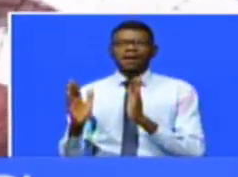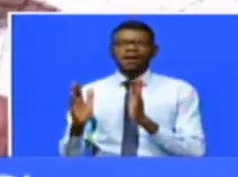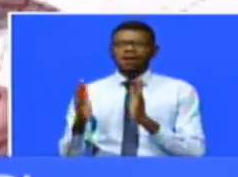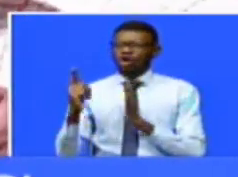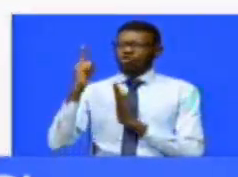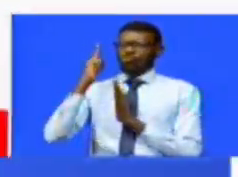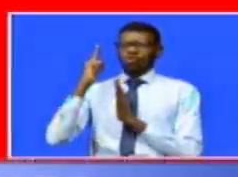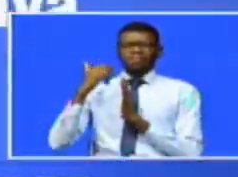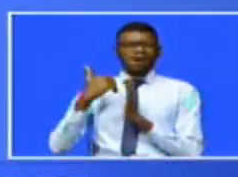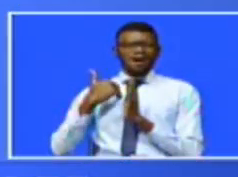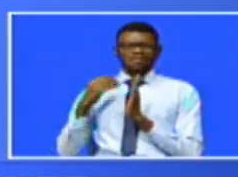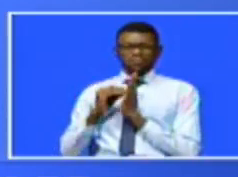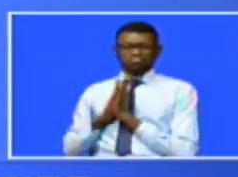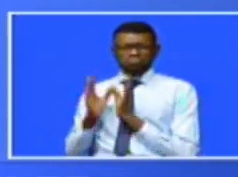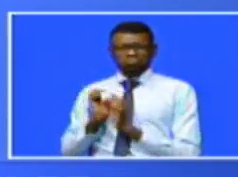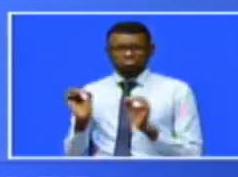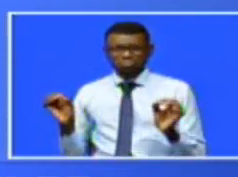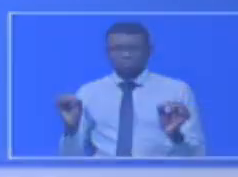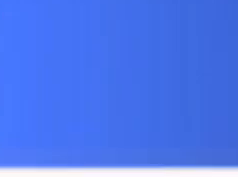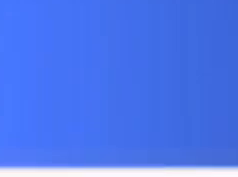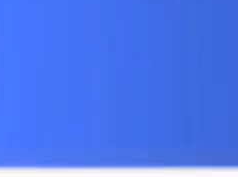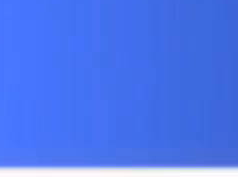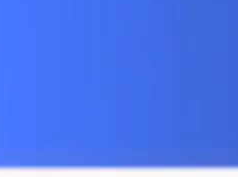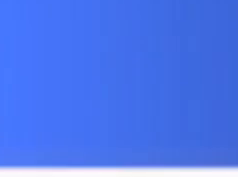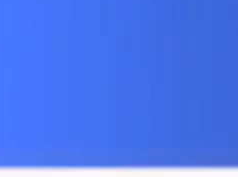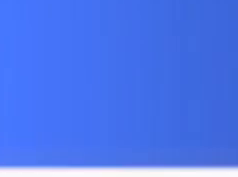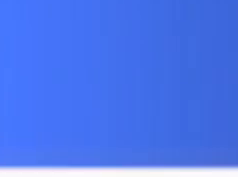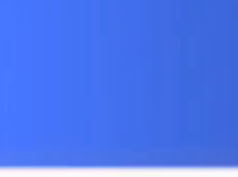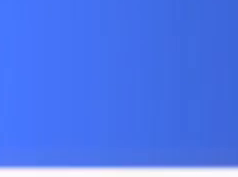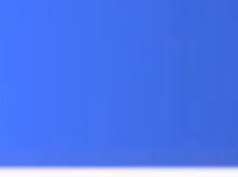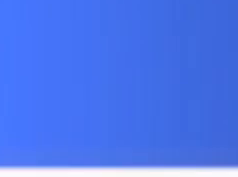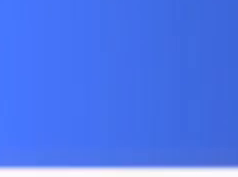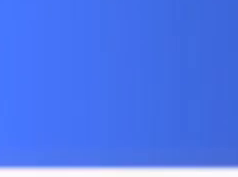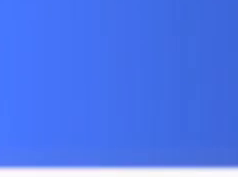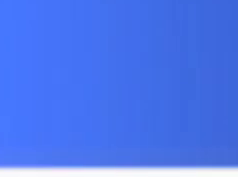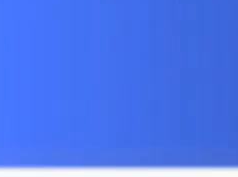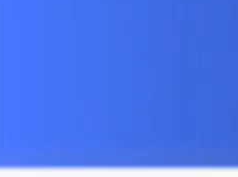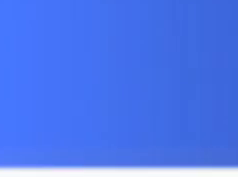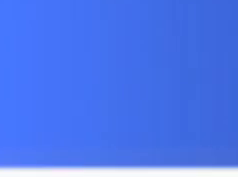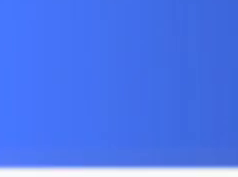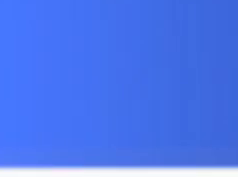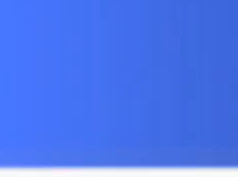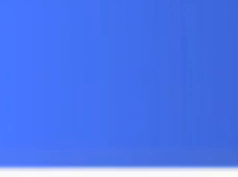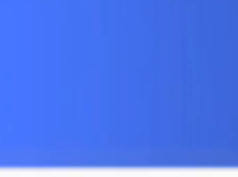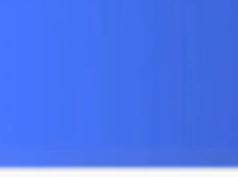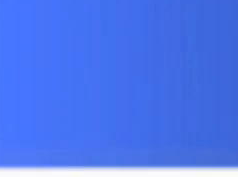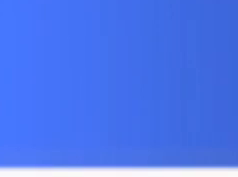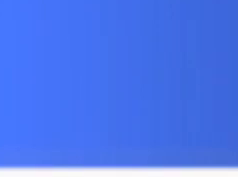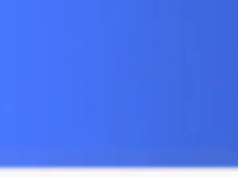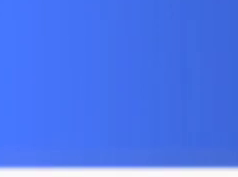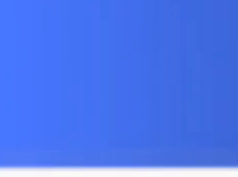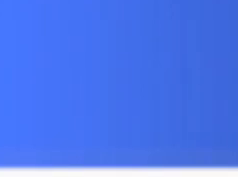recognized in law. In the new formula, counties in the arid and semi-arid parts in northern Kenya stand to lose 8.4 billion shillings in